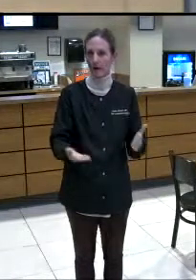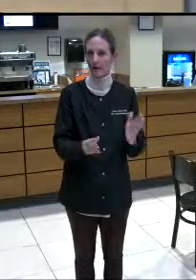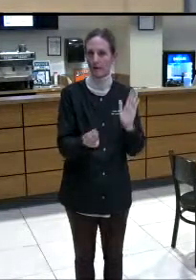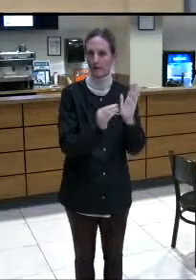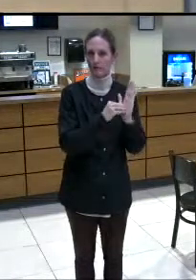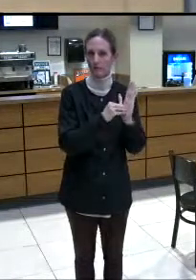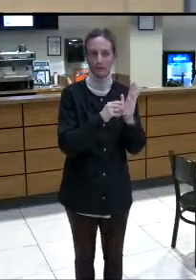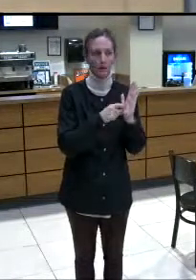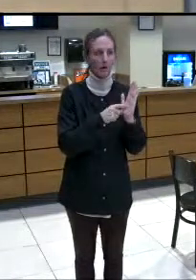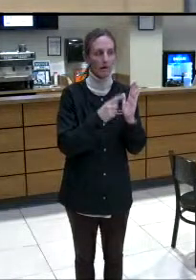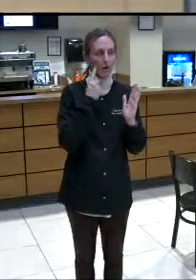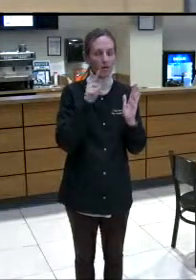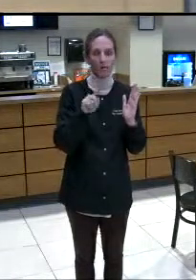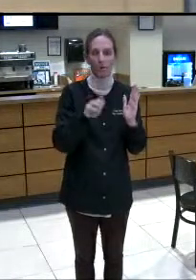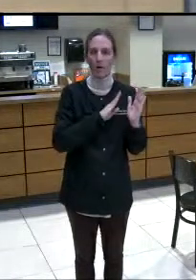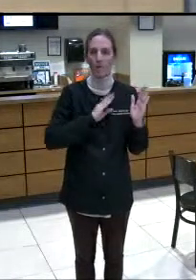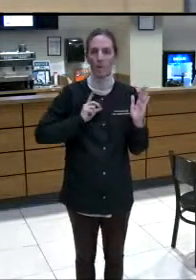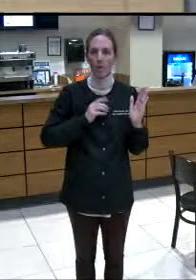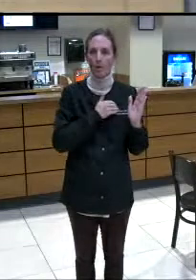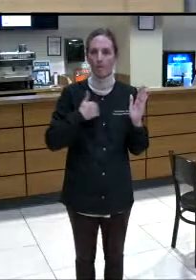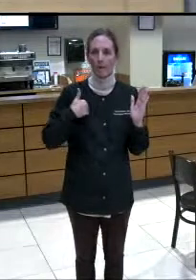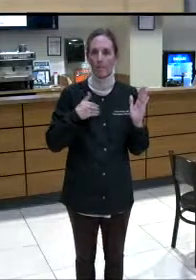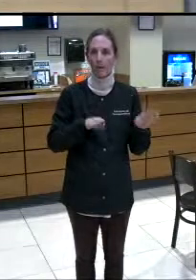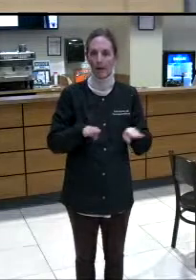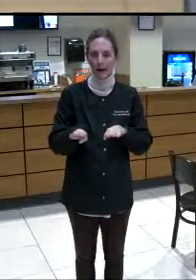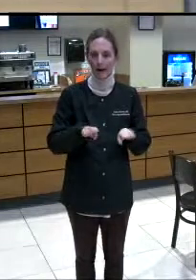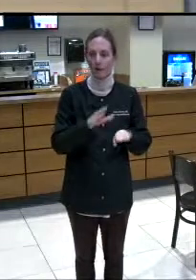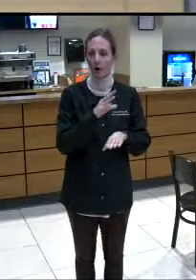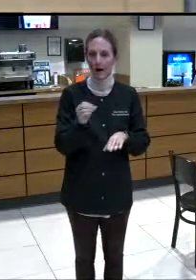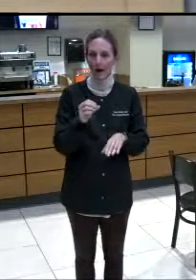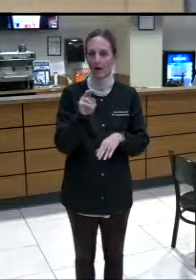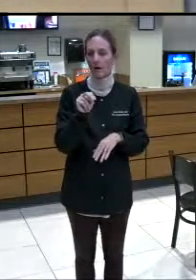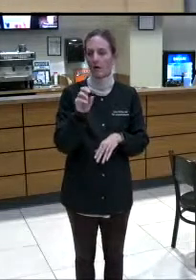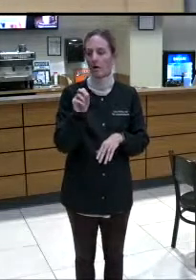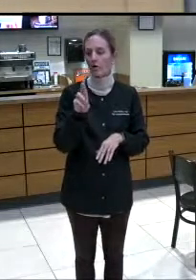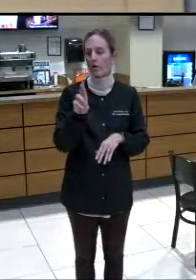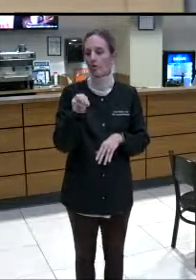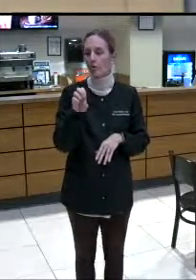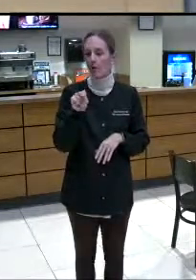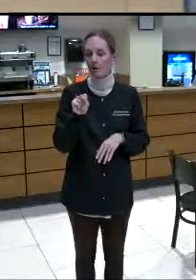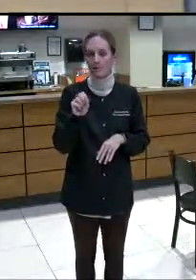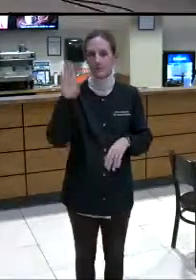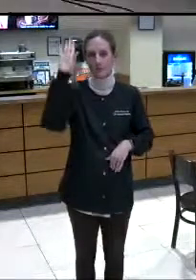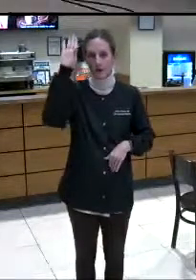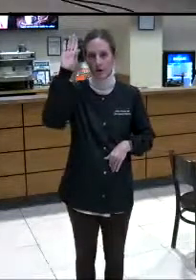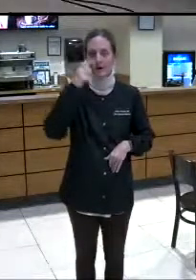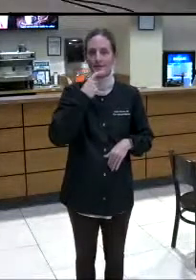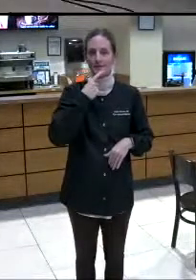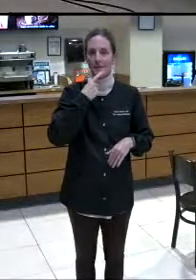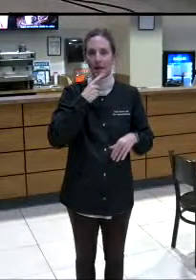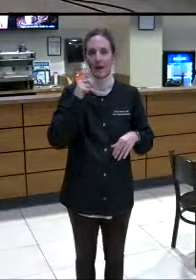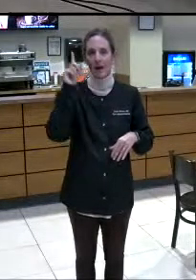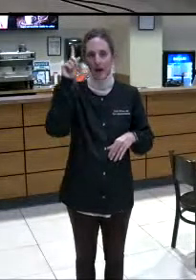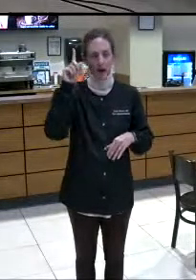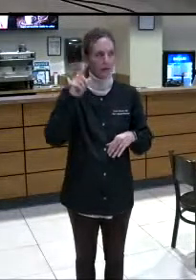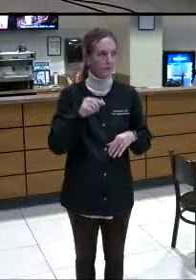for board member behavior and our norms, if you would raise your hands and say aye.